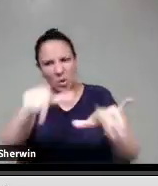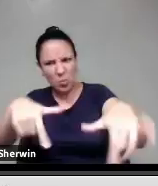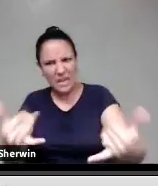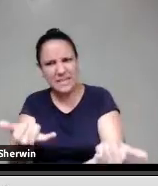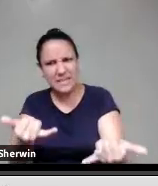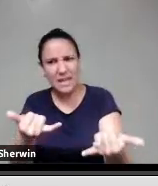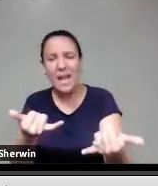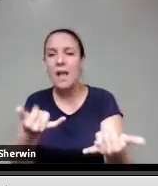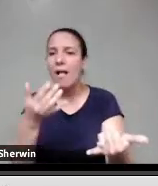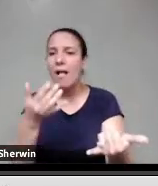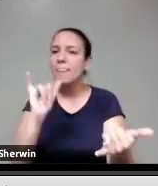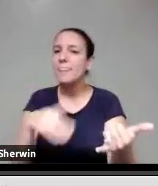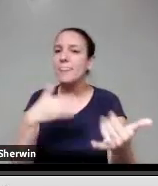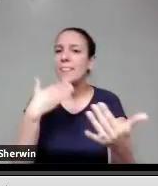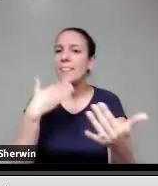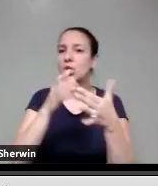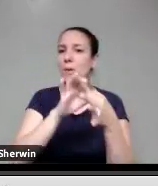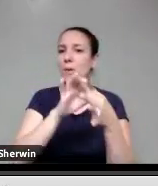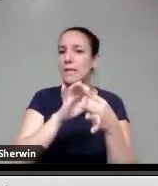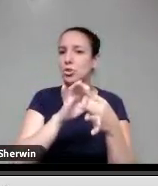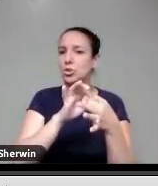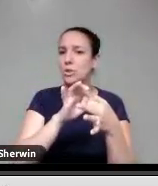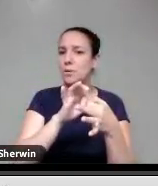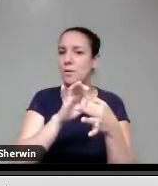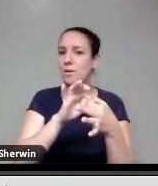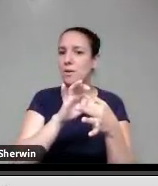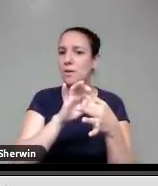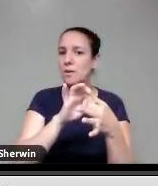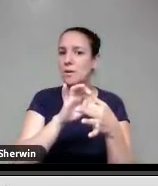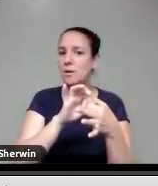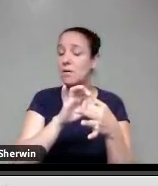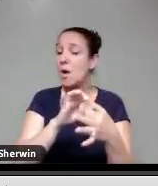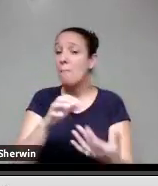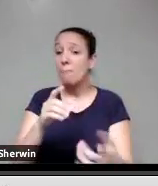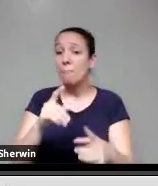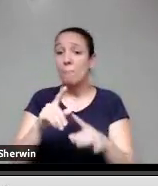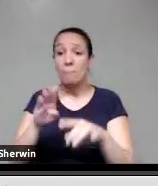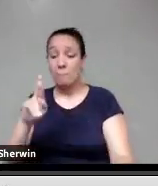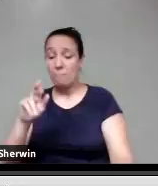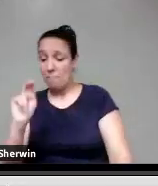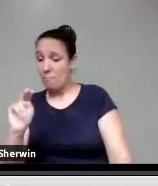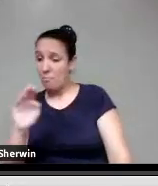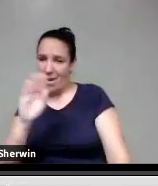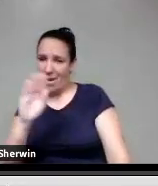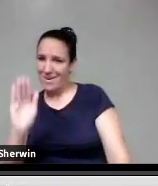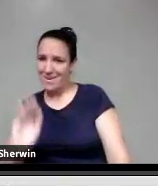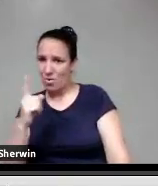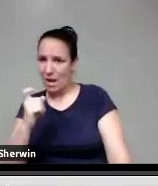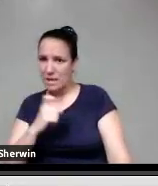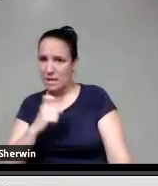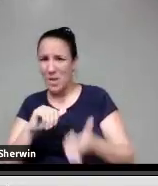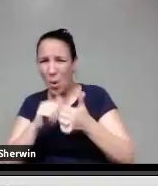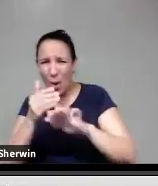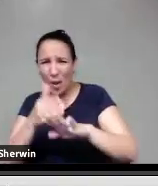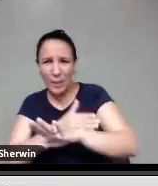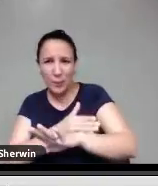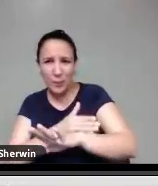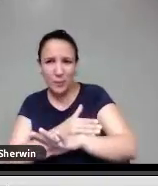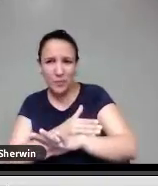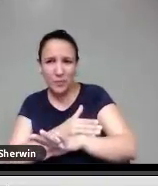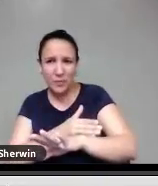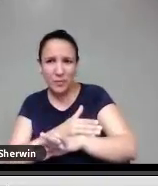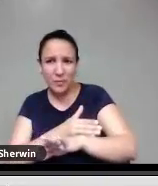Now, unfortunately, Brian has never said, so what could we have done better over the last 6 or 8 months that you've stayed here? I don't think I will get